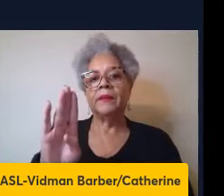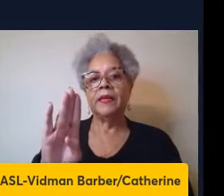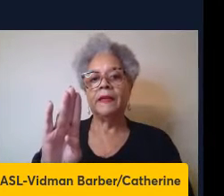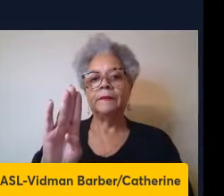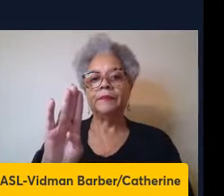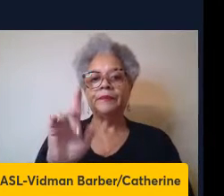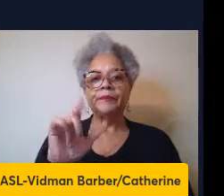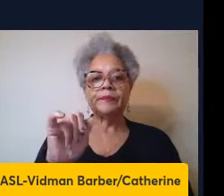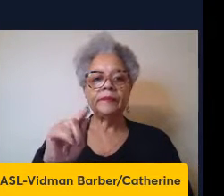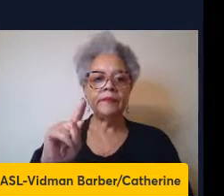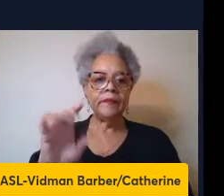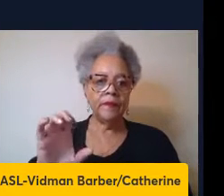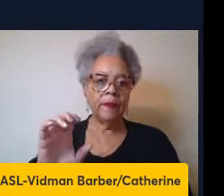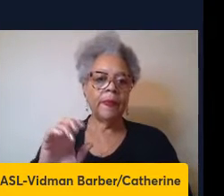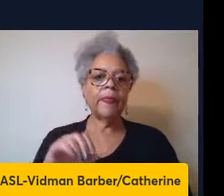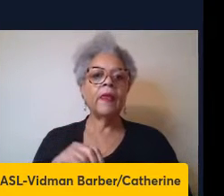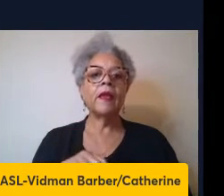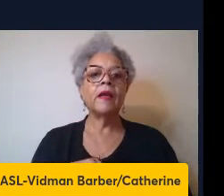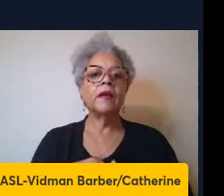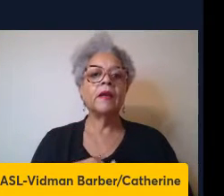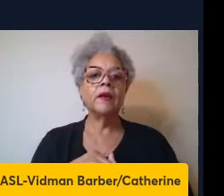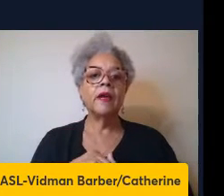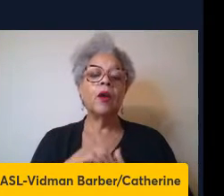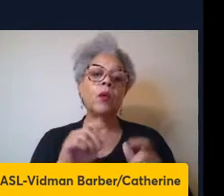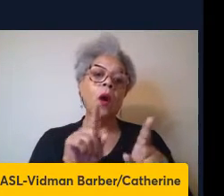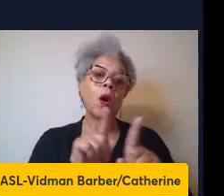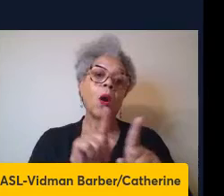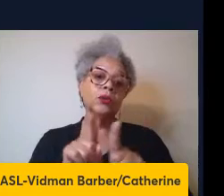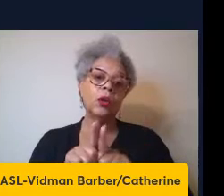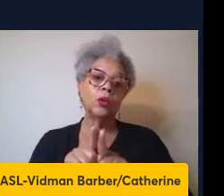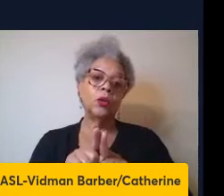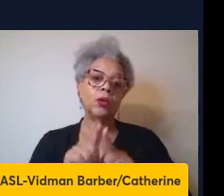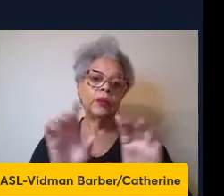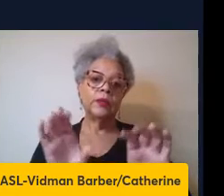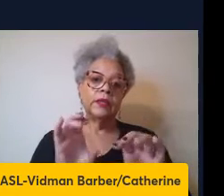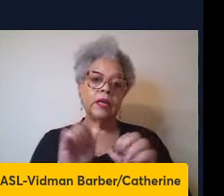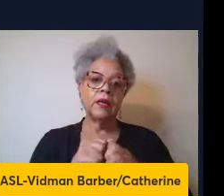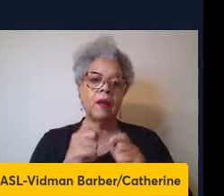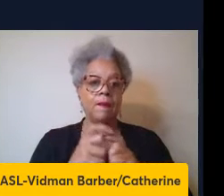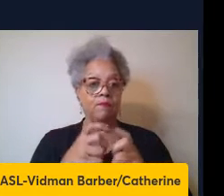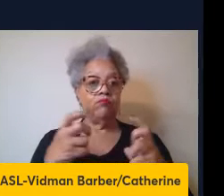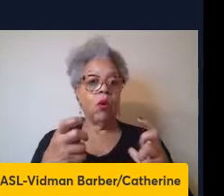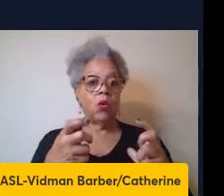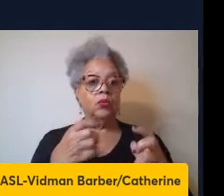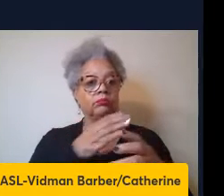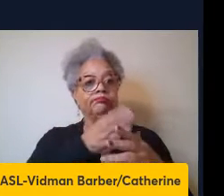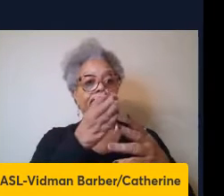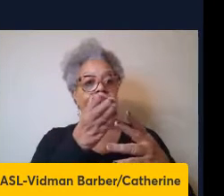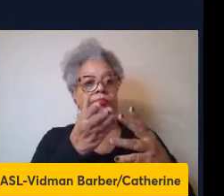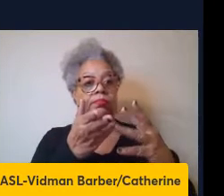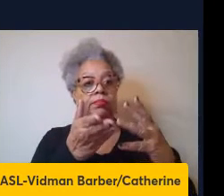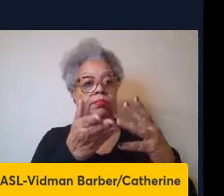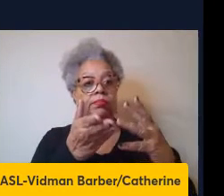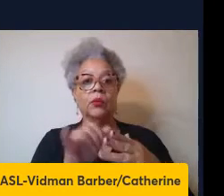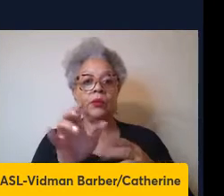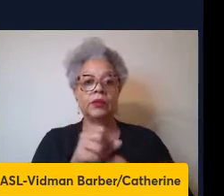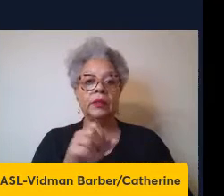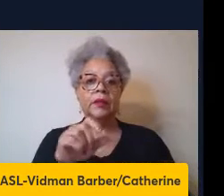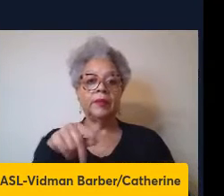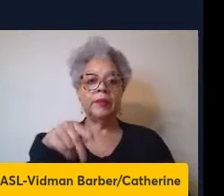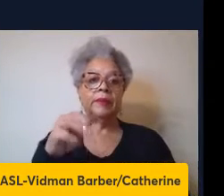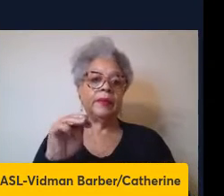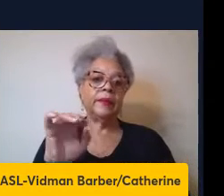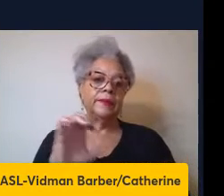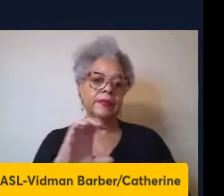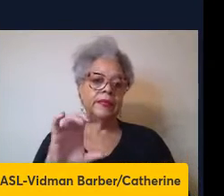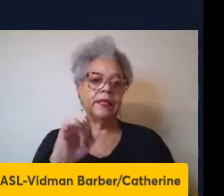And then on top of that, what we then did was we also performed a bulk TCR sequencing where we took PBMCs, we